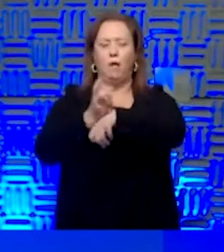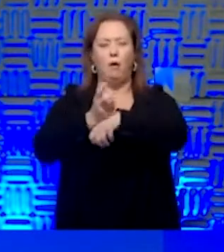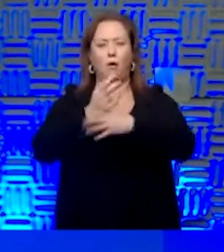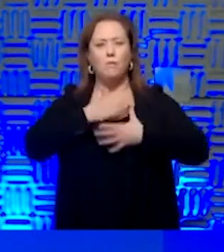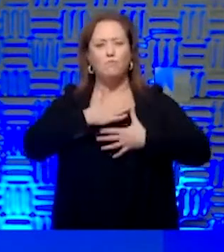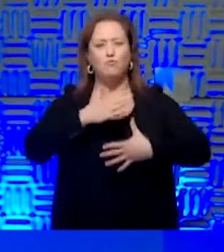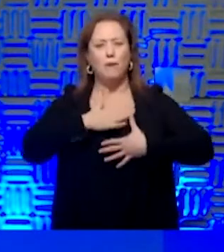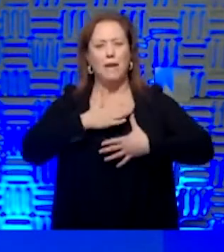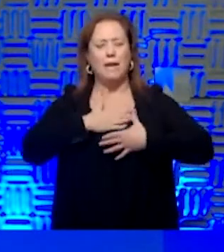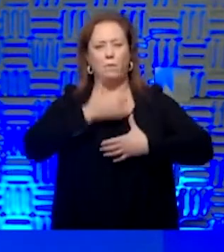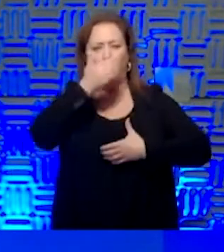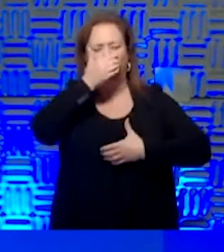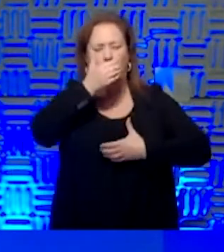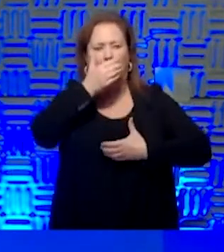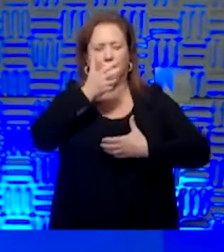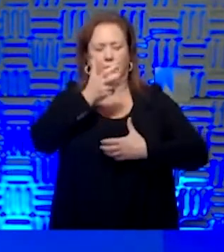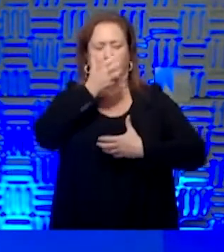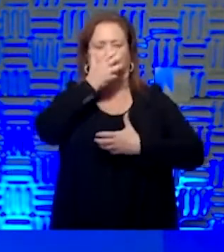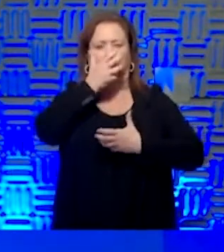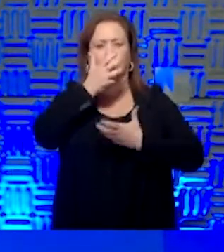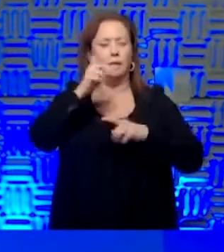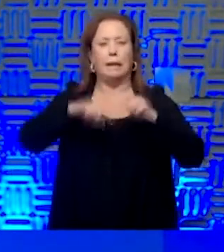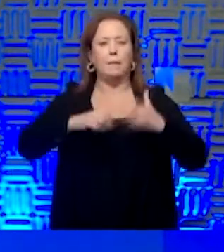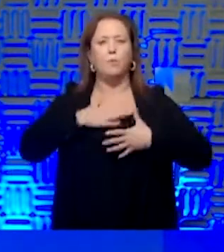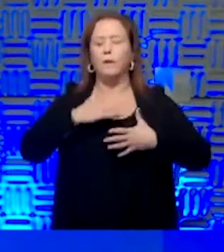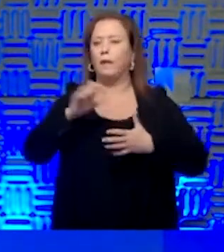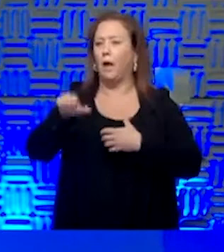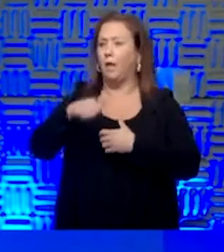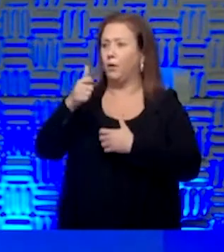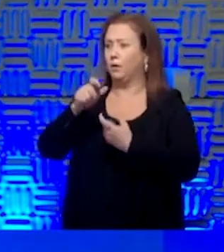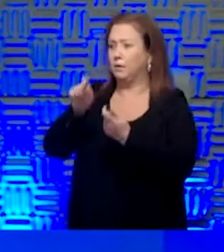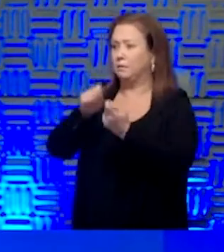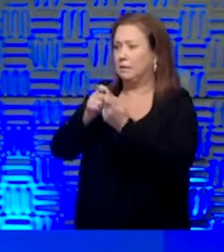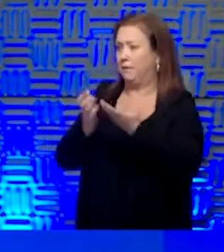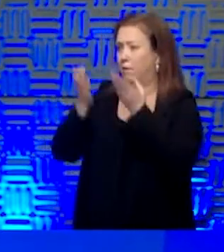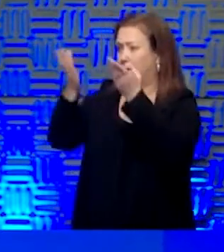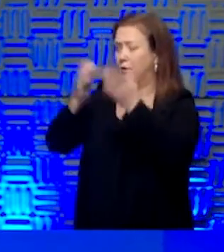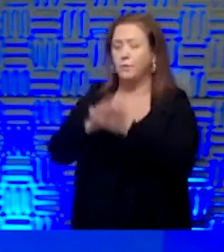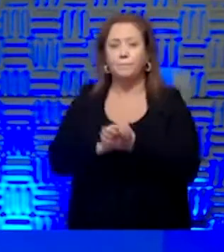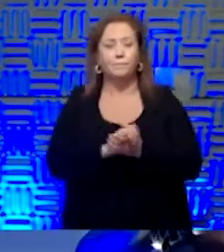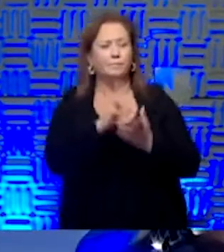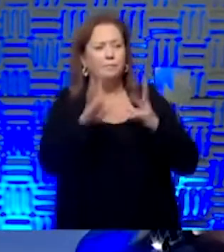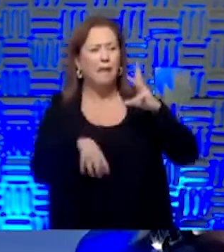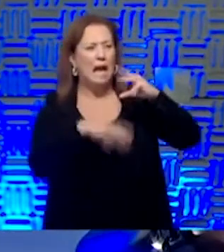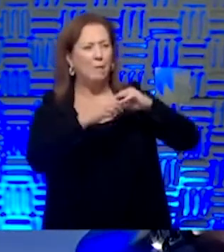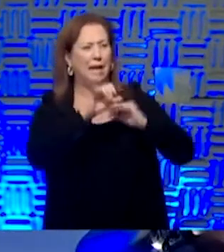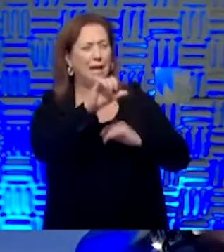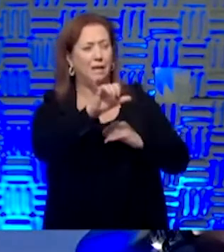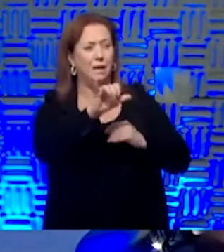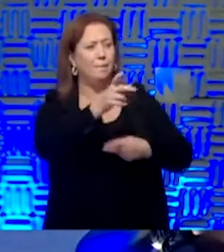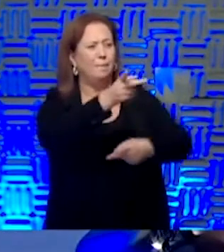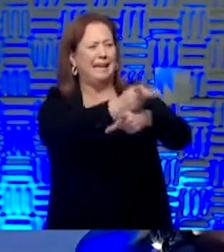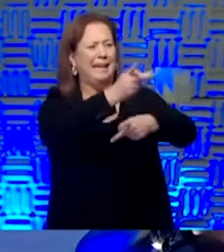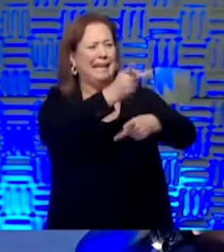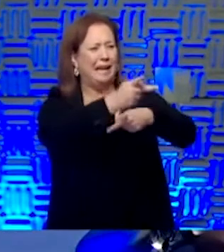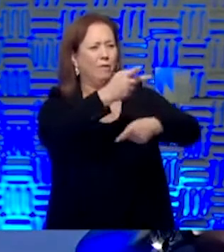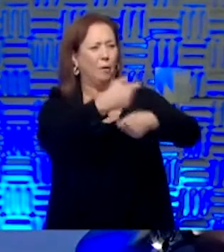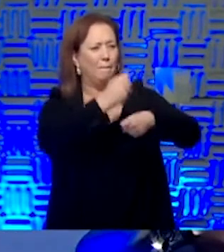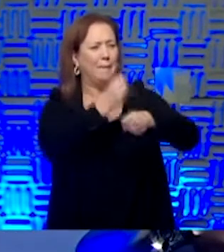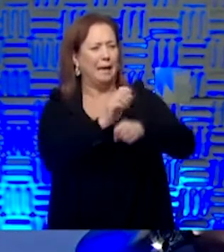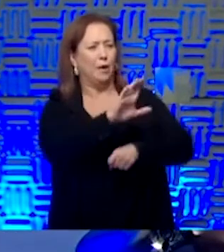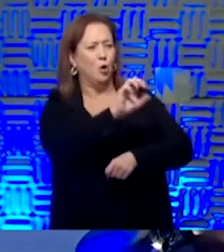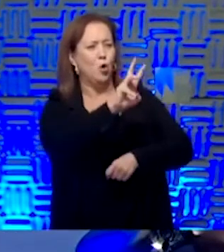breathe. So I don't have really any other specific recommendations. Be really careful making up a